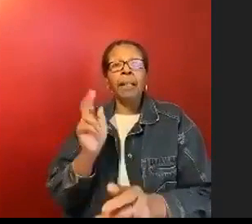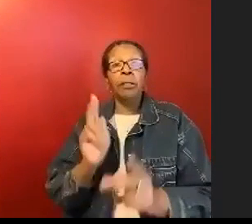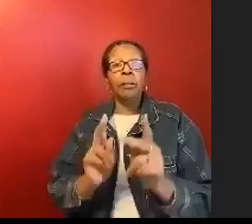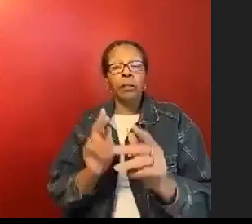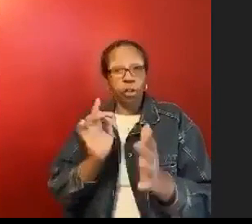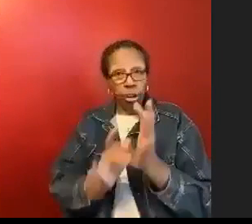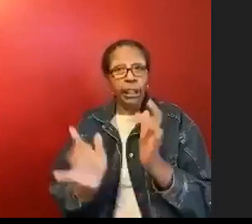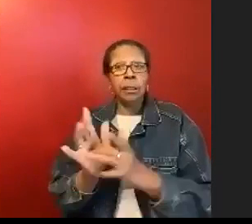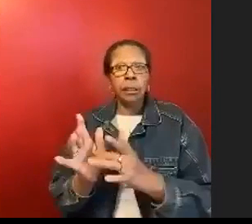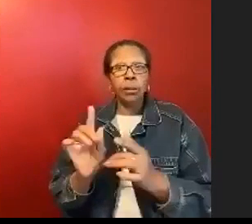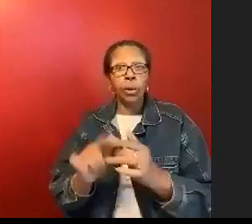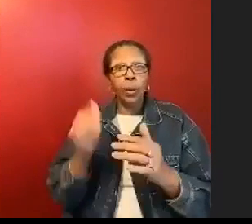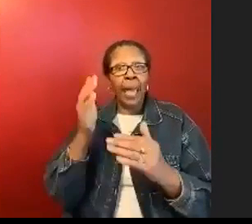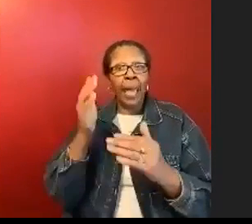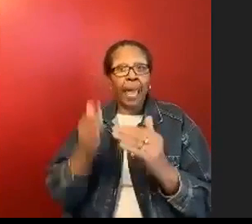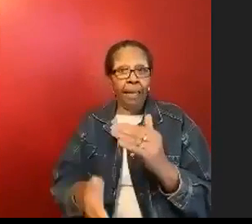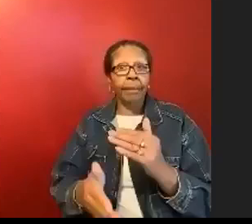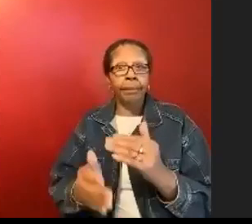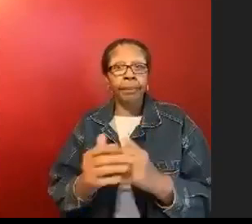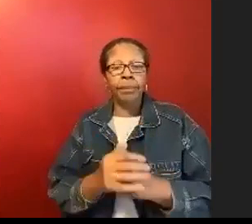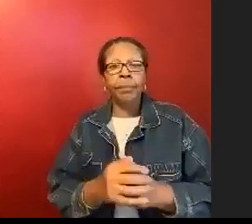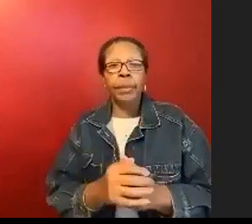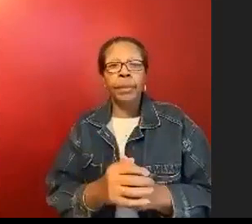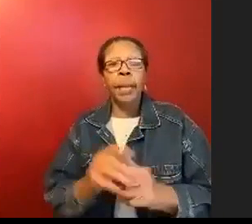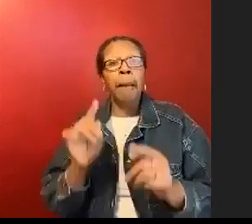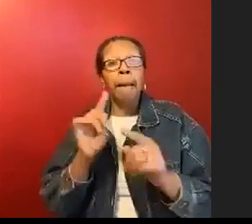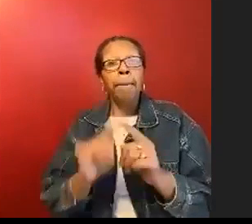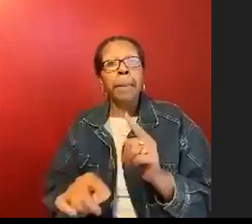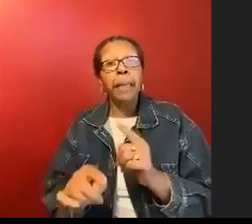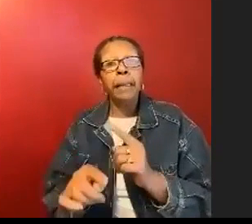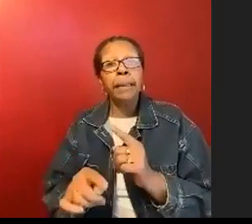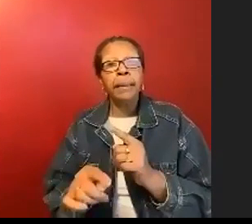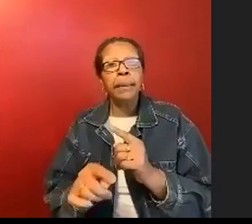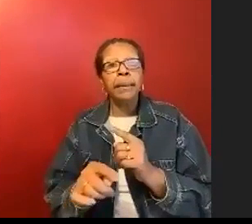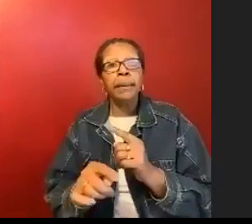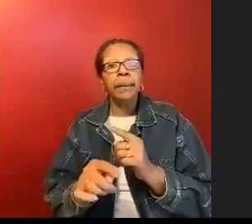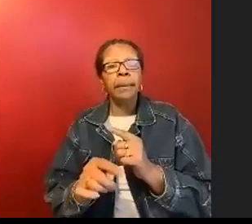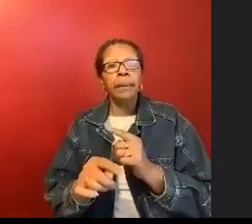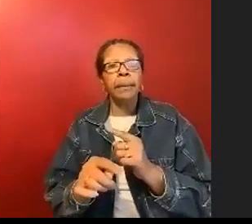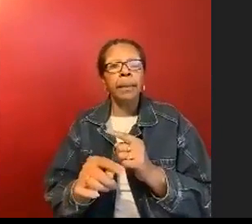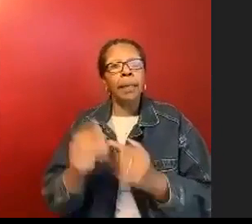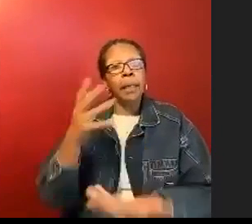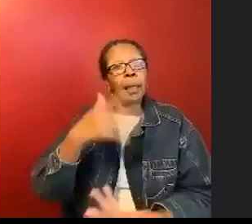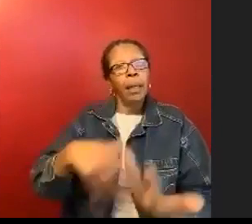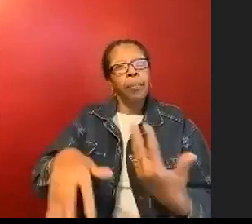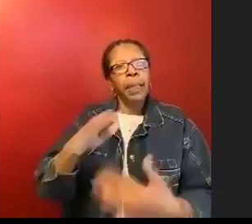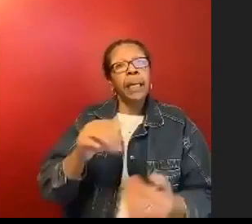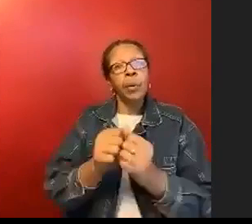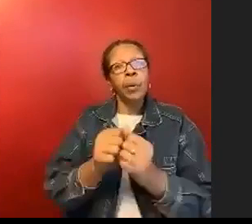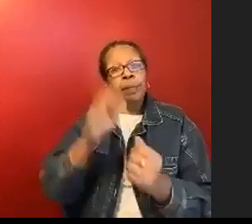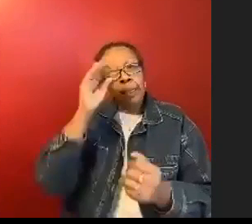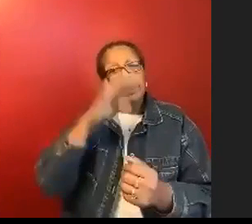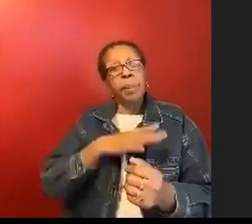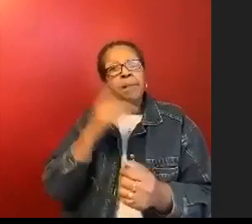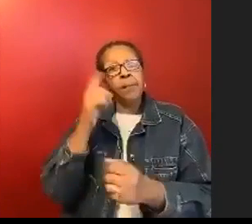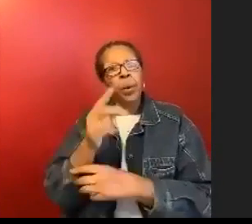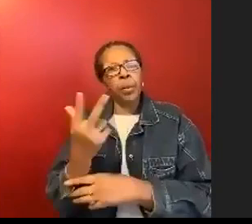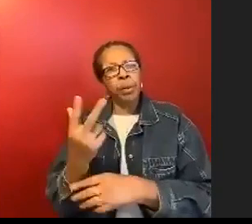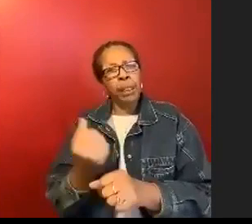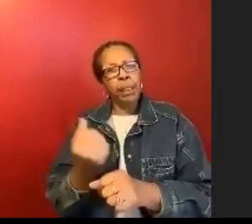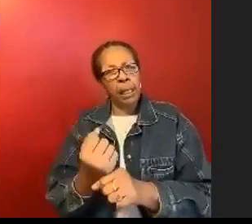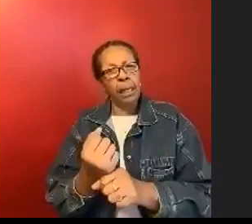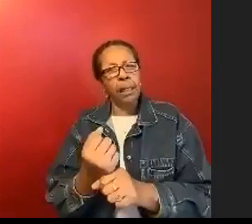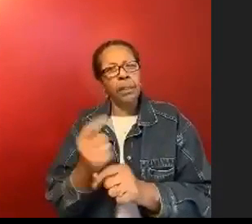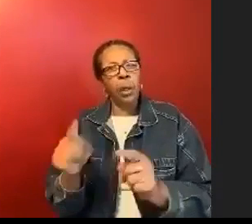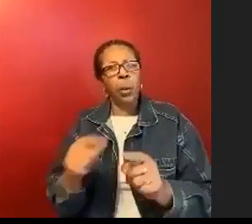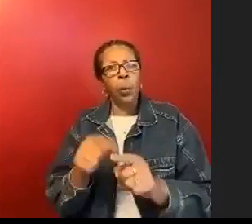that time in his life. But being around these men for 3 years, when they started to